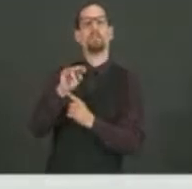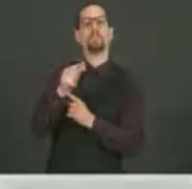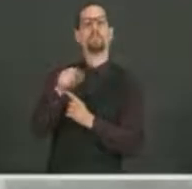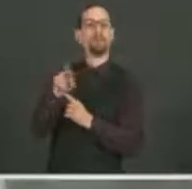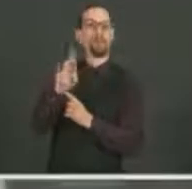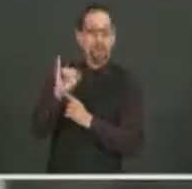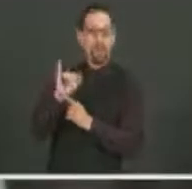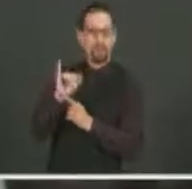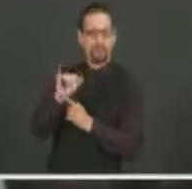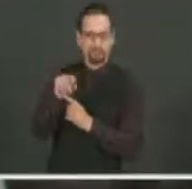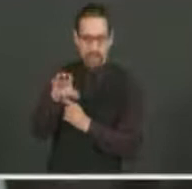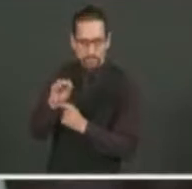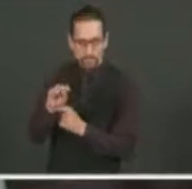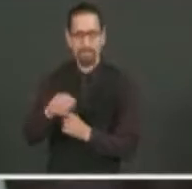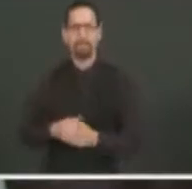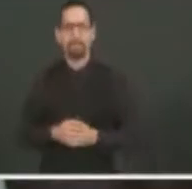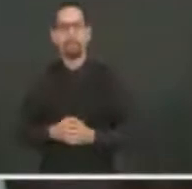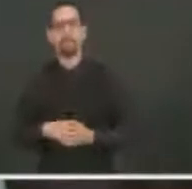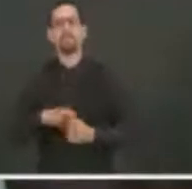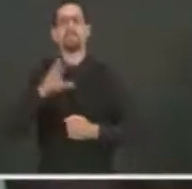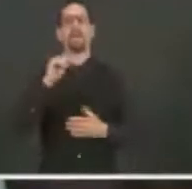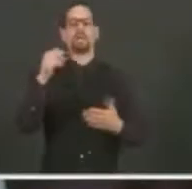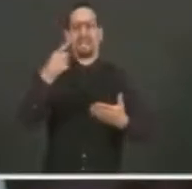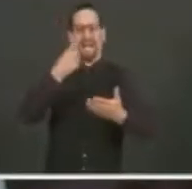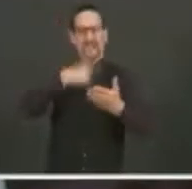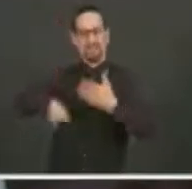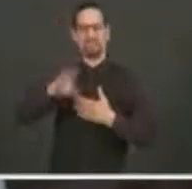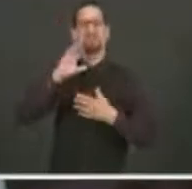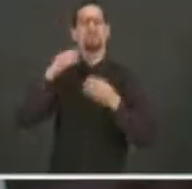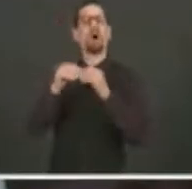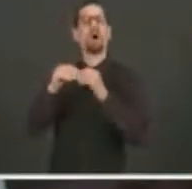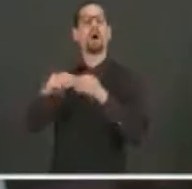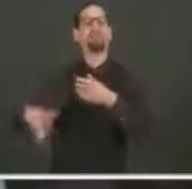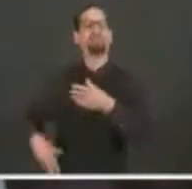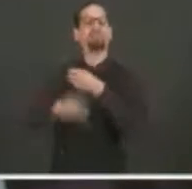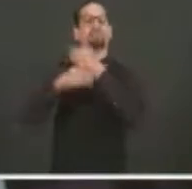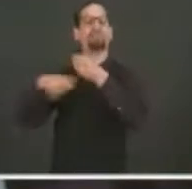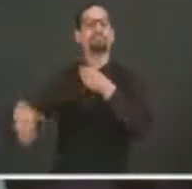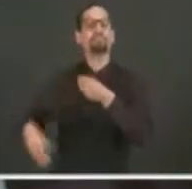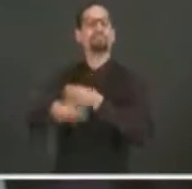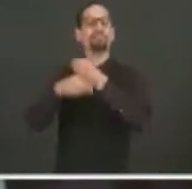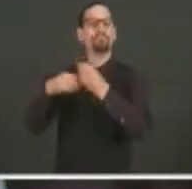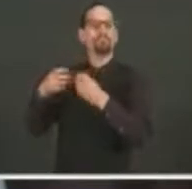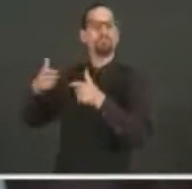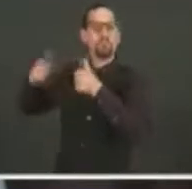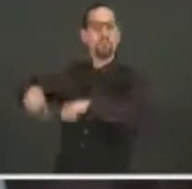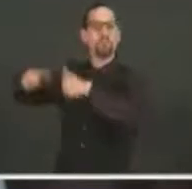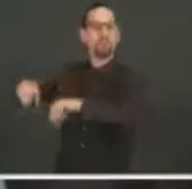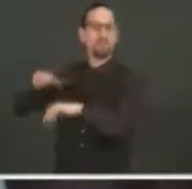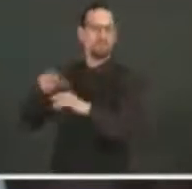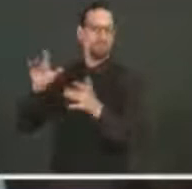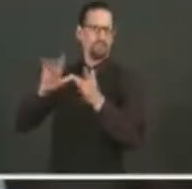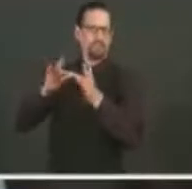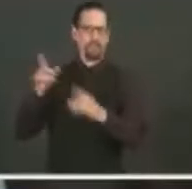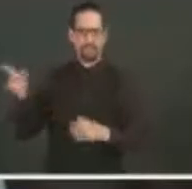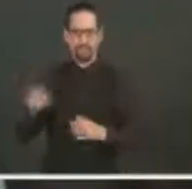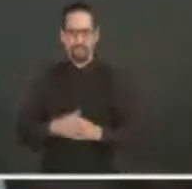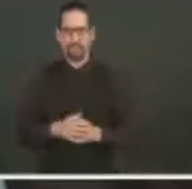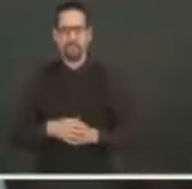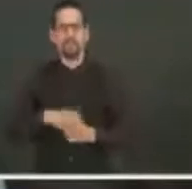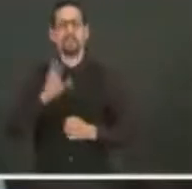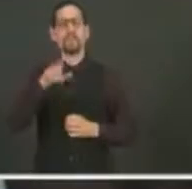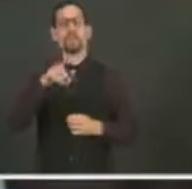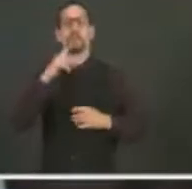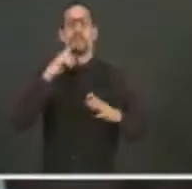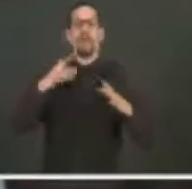information. But again, it's not going to be the extreme detail for phase 2 because we want to aim to a place of guidelines